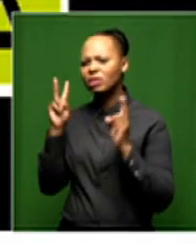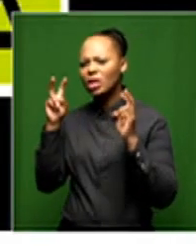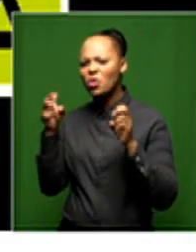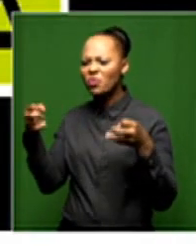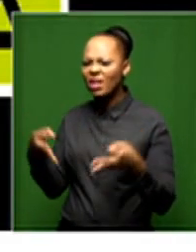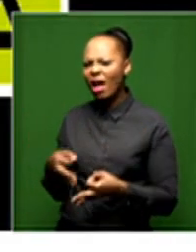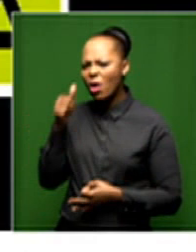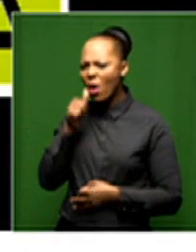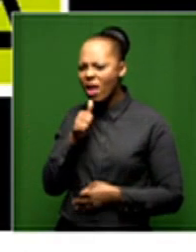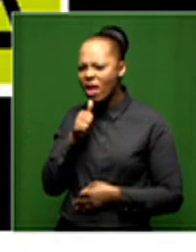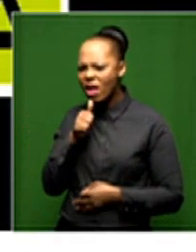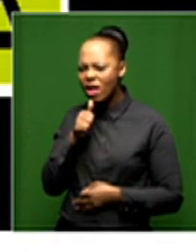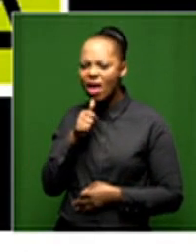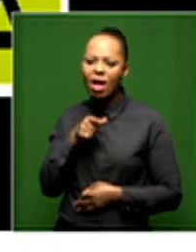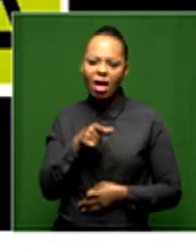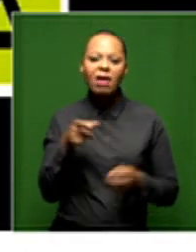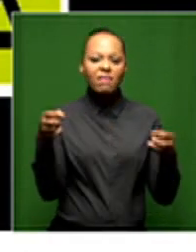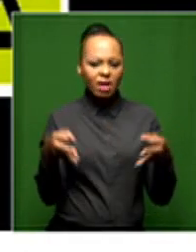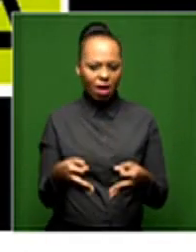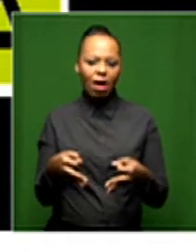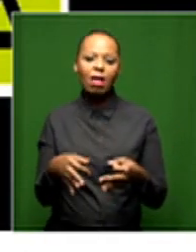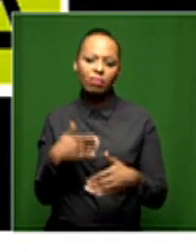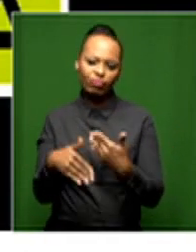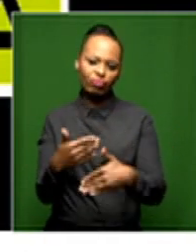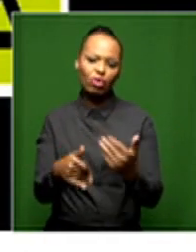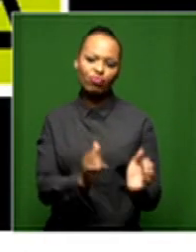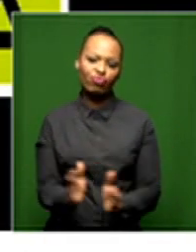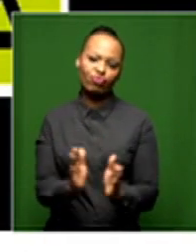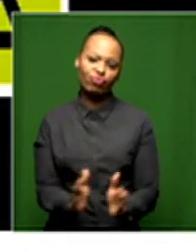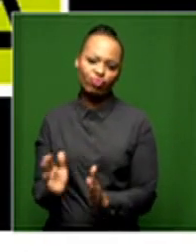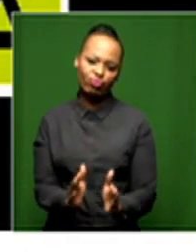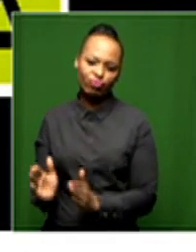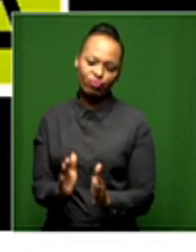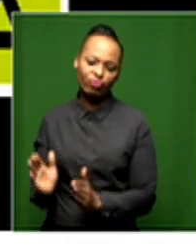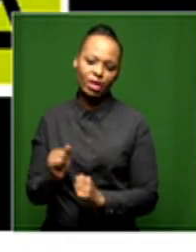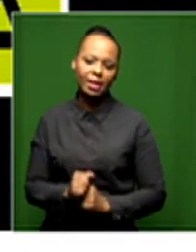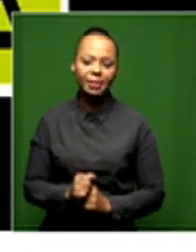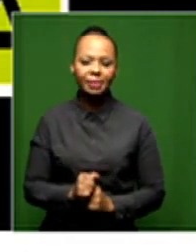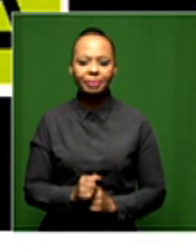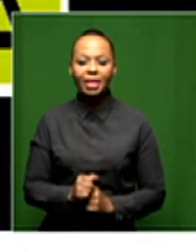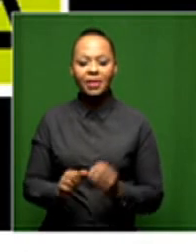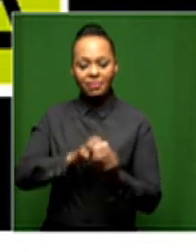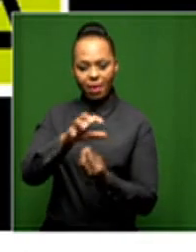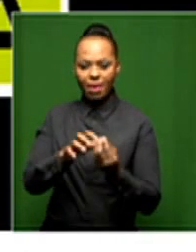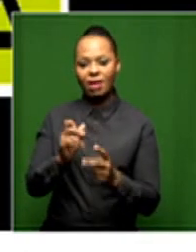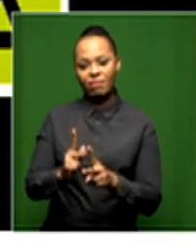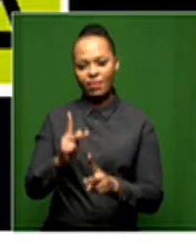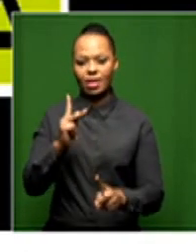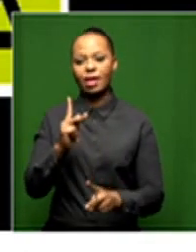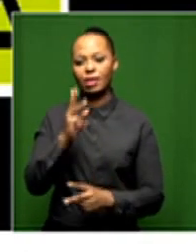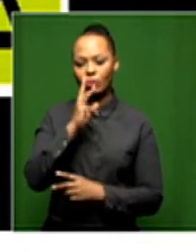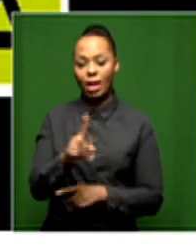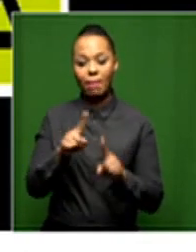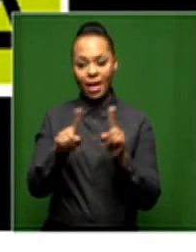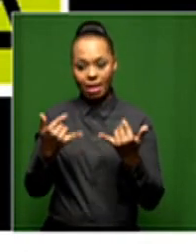So the funeral arrangements are ongoing and in the process of being finalized by the family. But what I can say